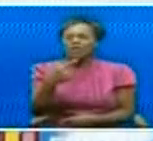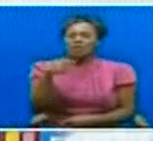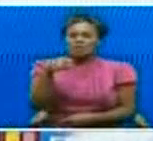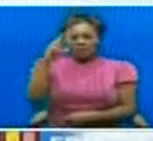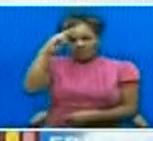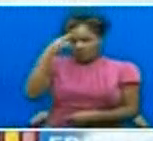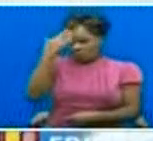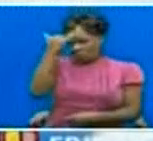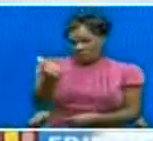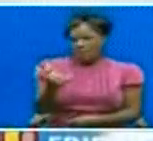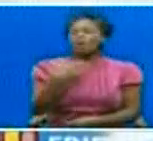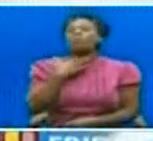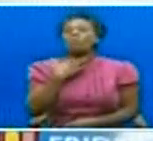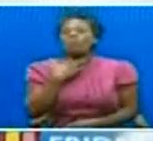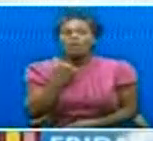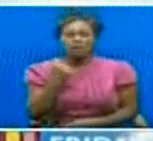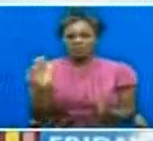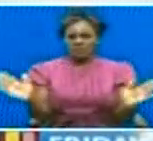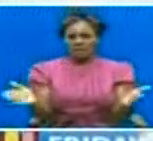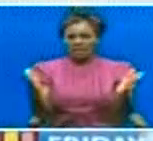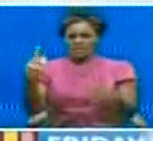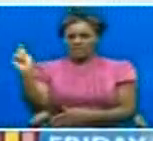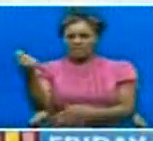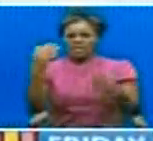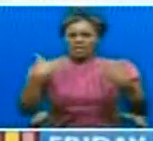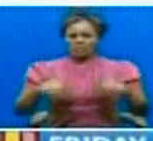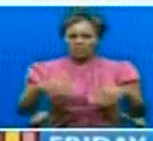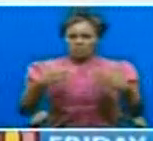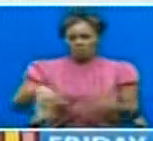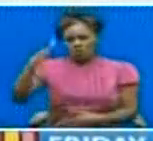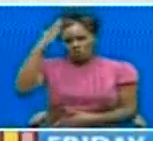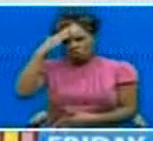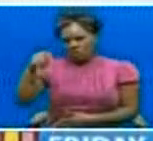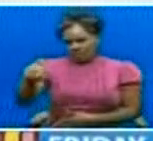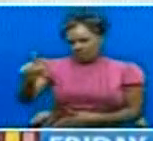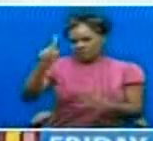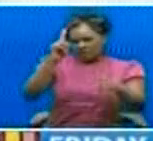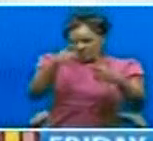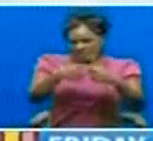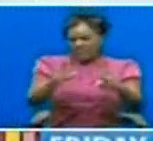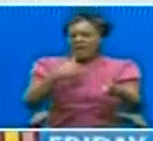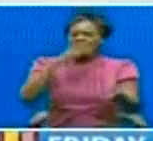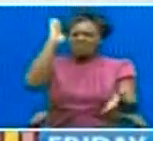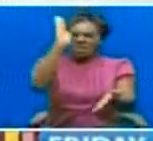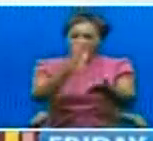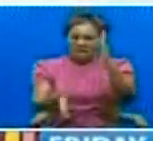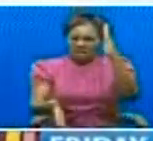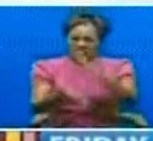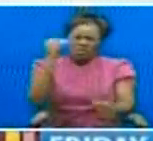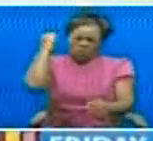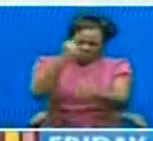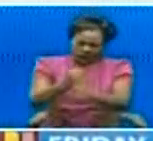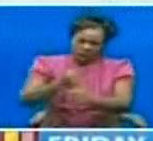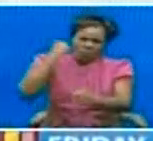reason why I'm writing is because I want to inspire Kenyans. I want people to know that Merali, when he started, he had nothing. He worked very